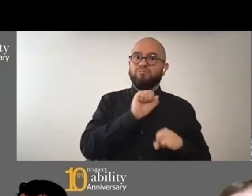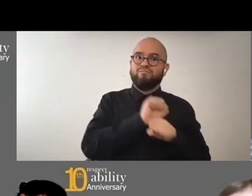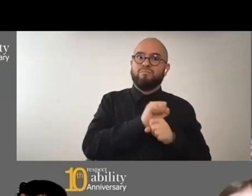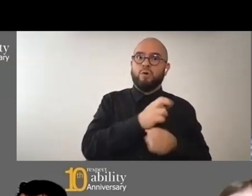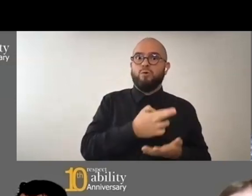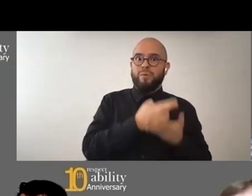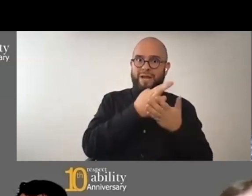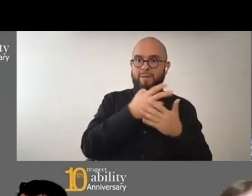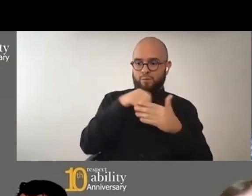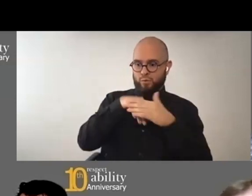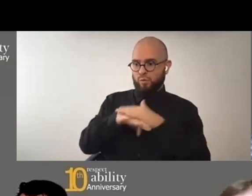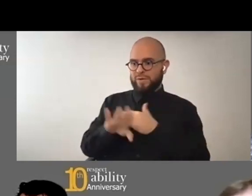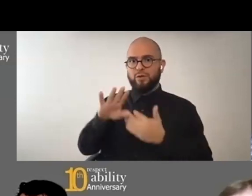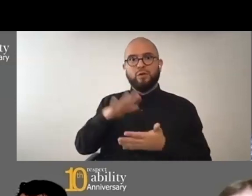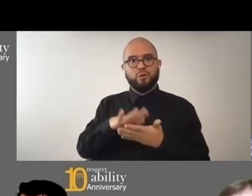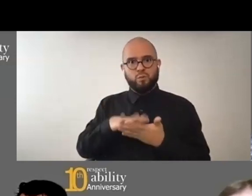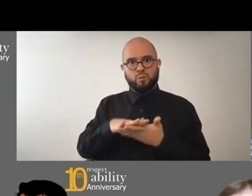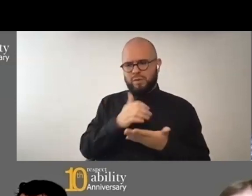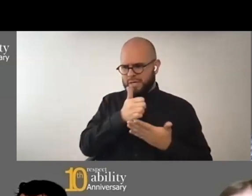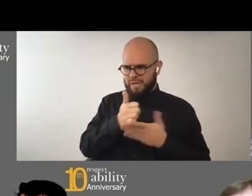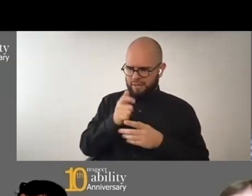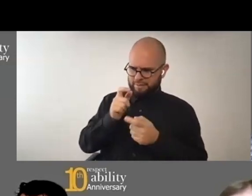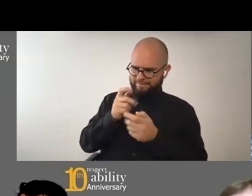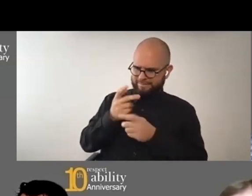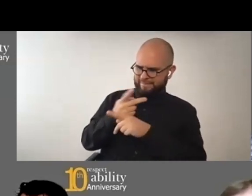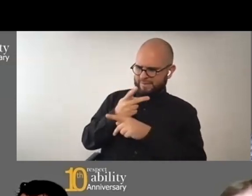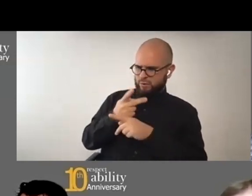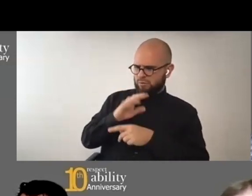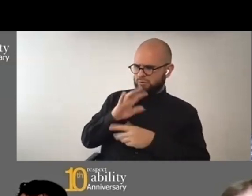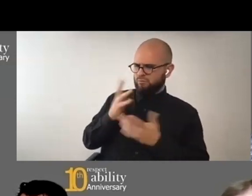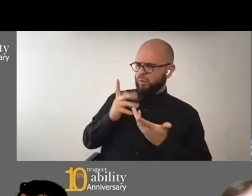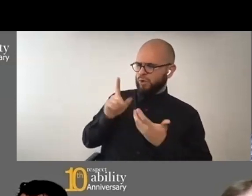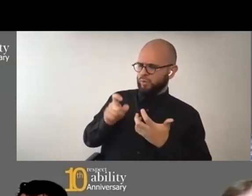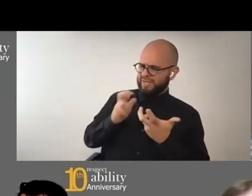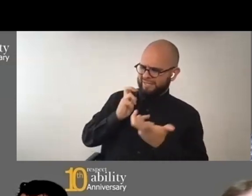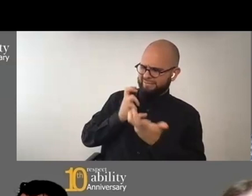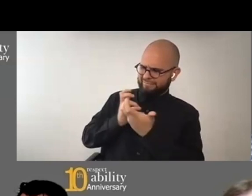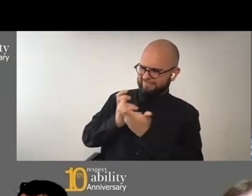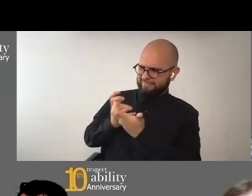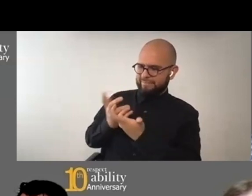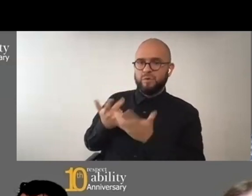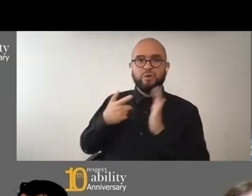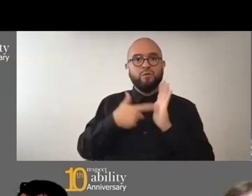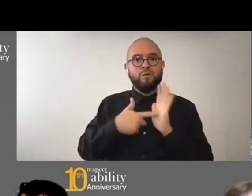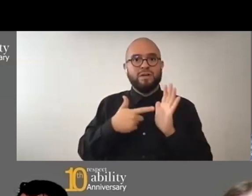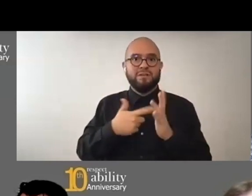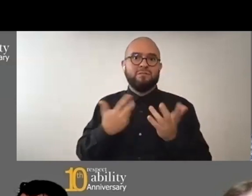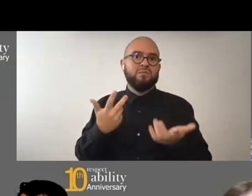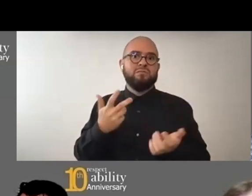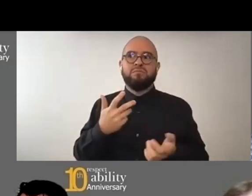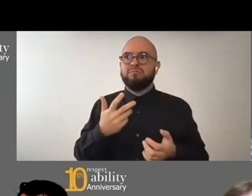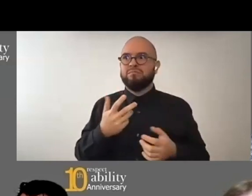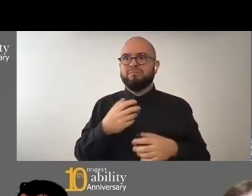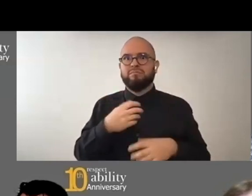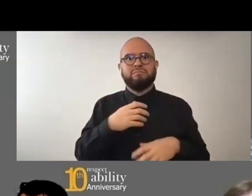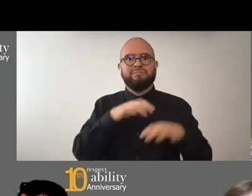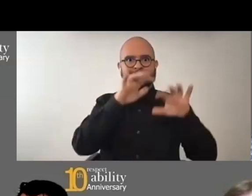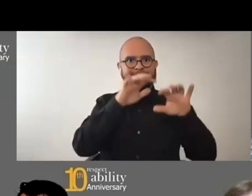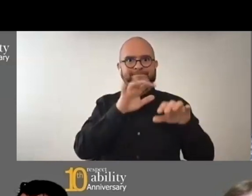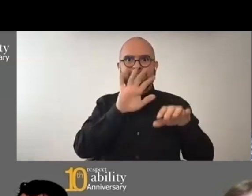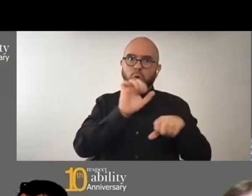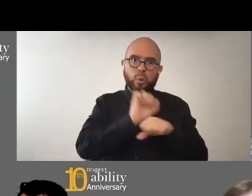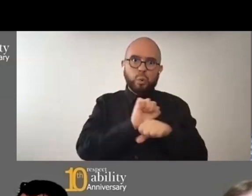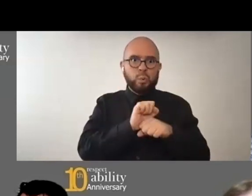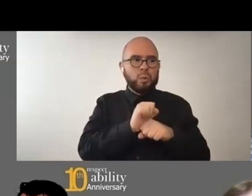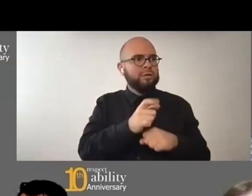the accommodations that will make you most successful at things like producing written work, operating